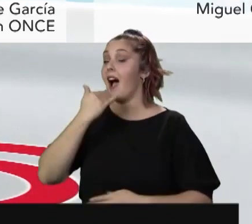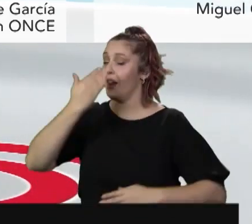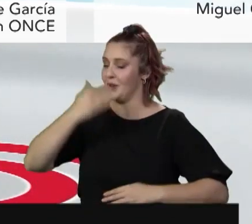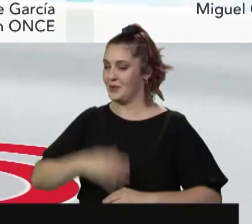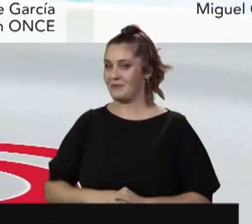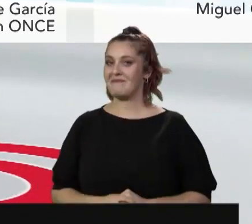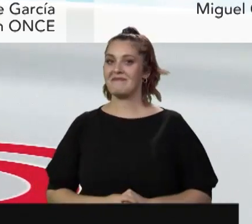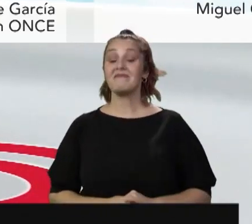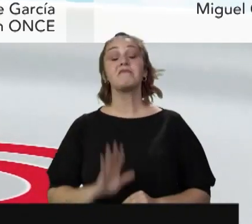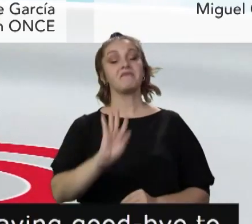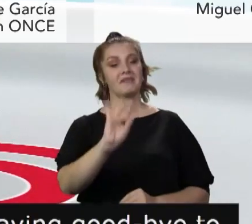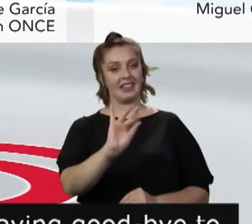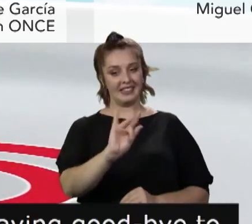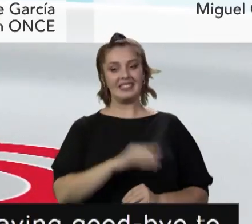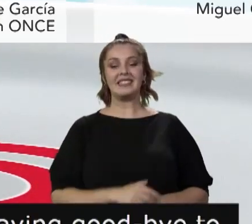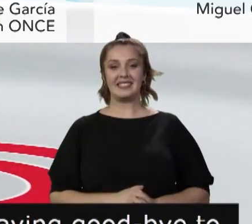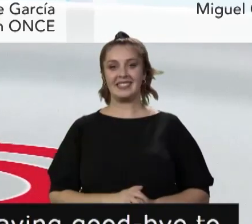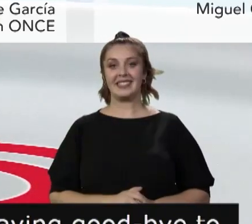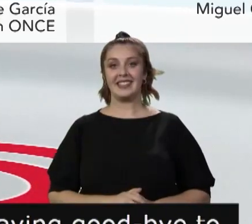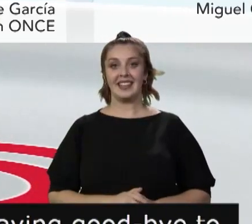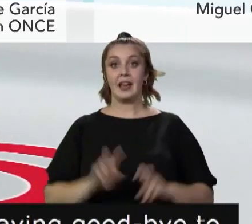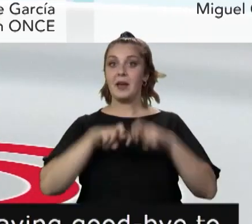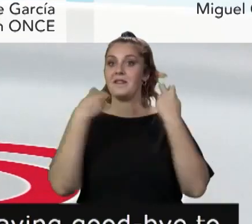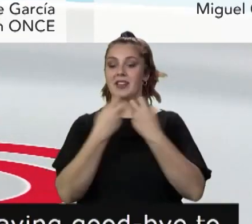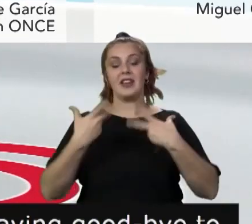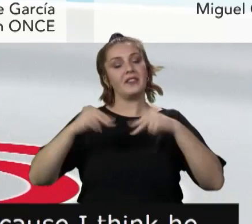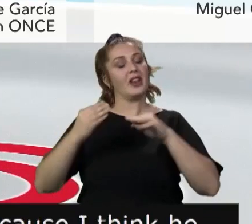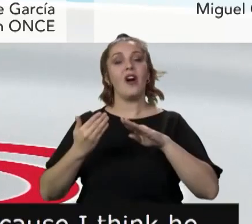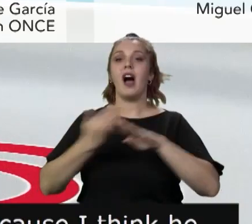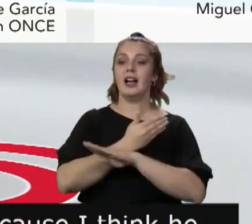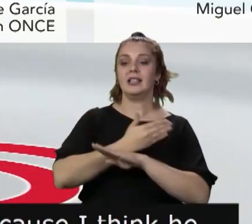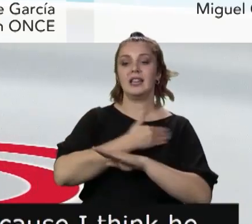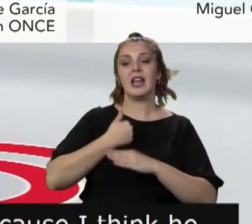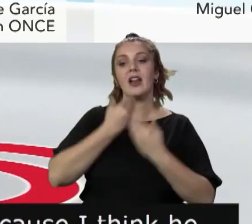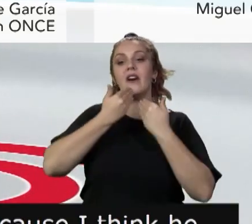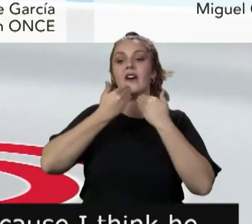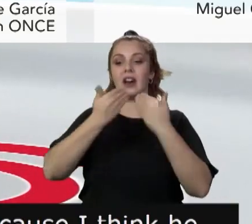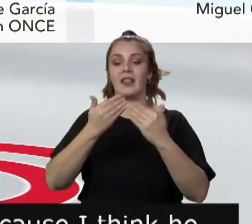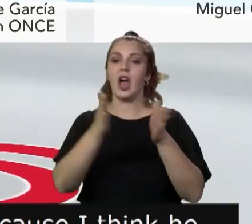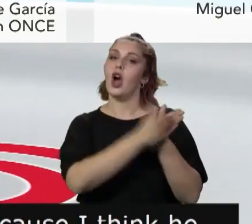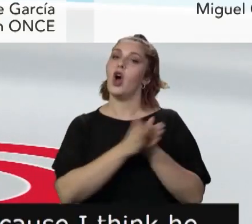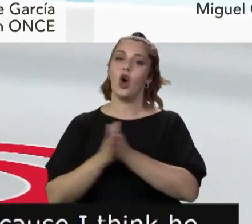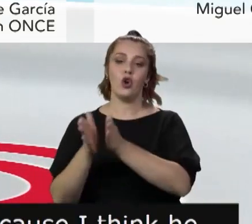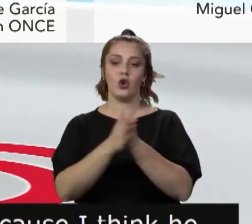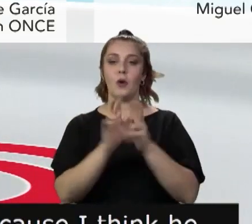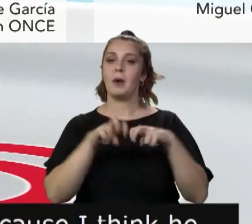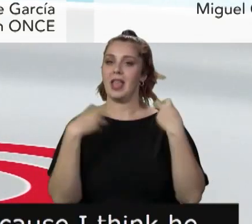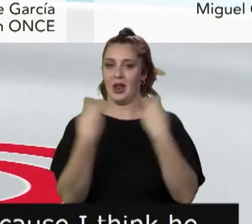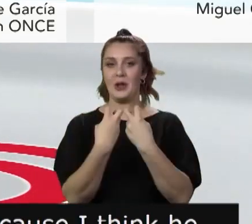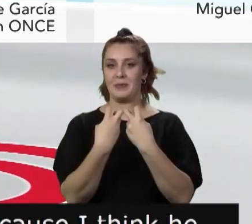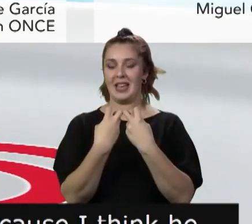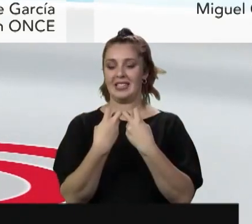the floor back to Antonio, because I think he wants to show us something. Well, before we finish, I would like to thank